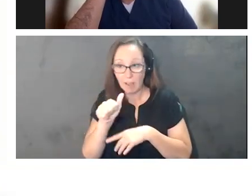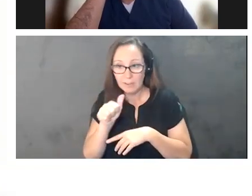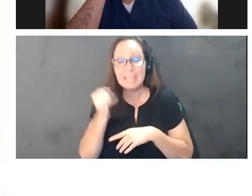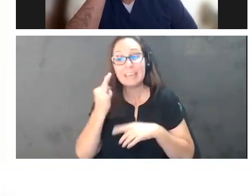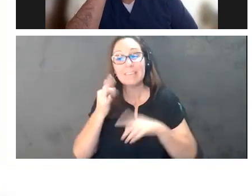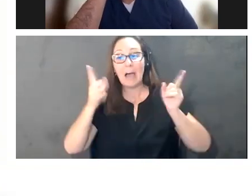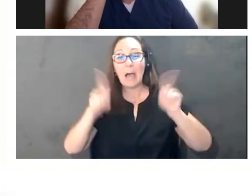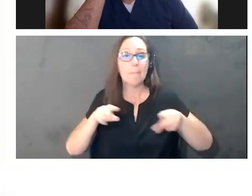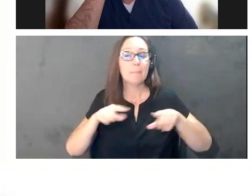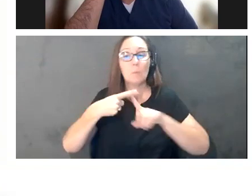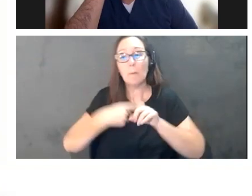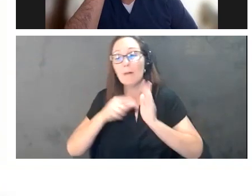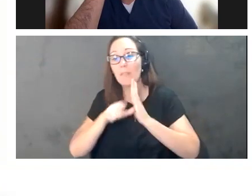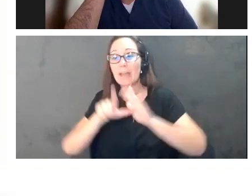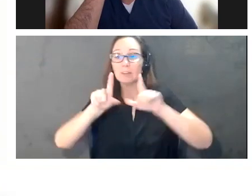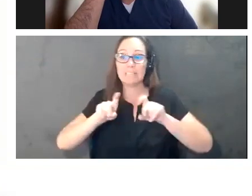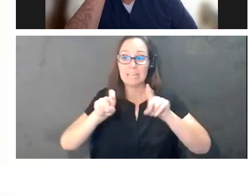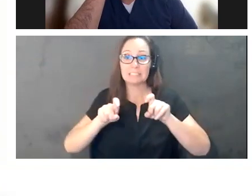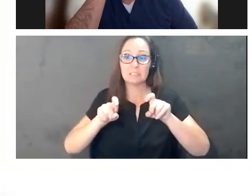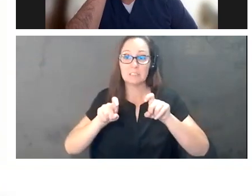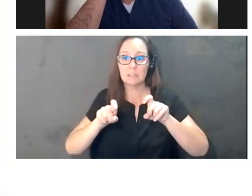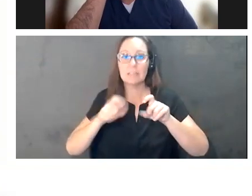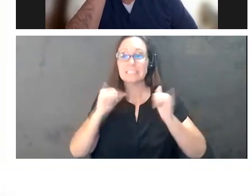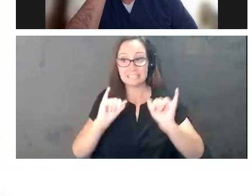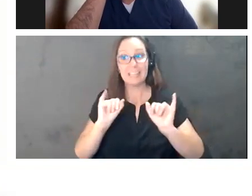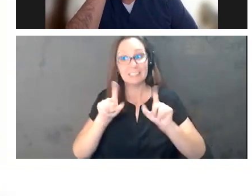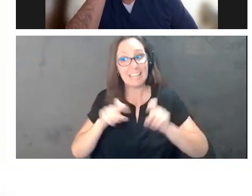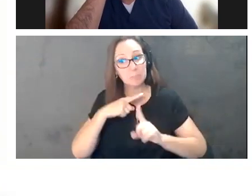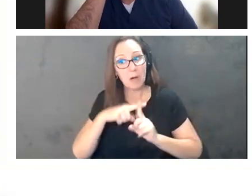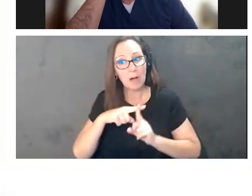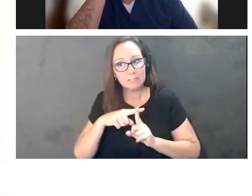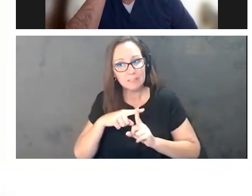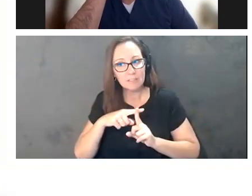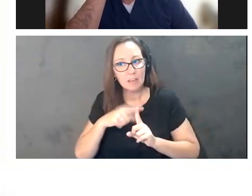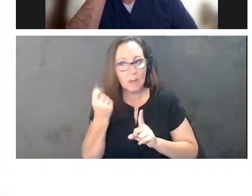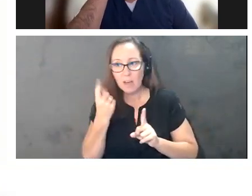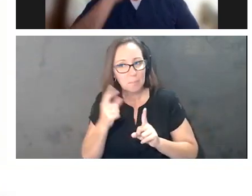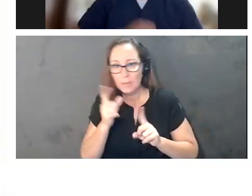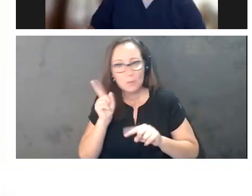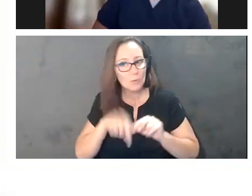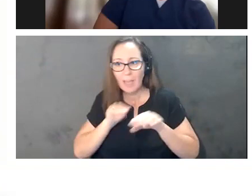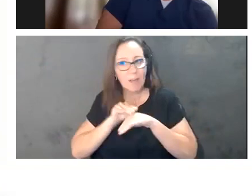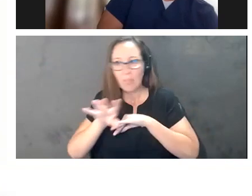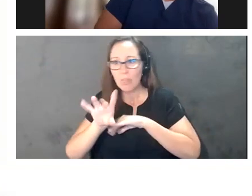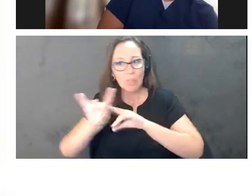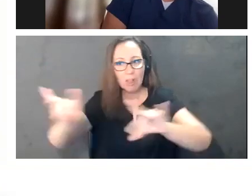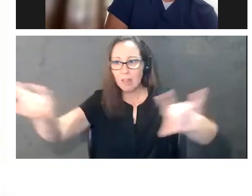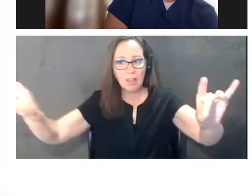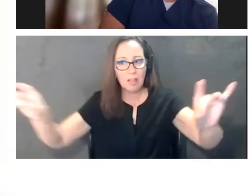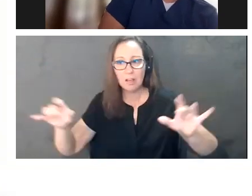month later, you will still test positive, but you are not infectious because you are still